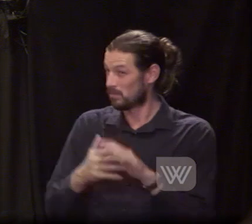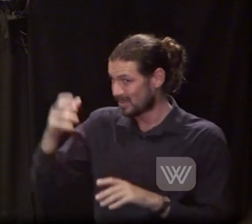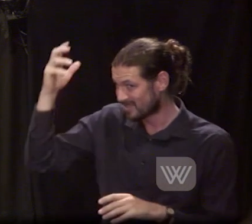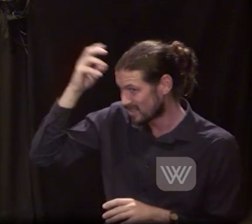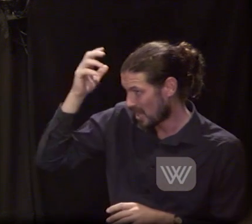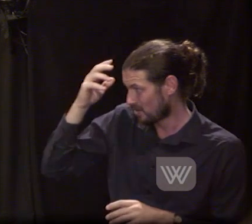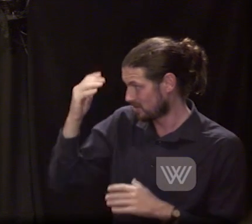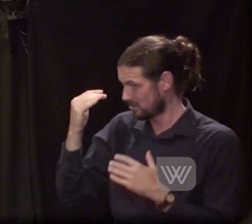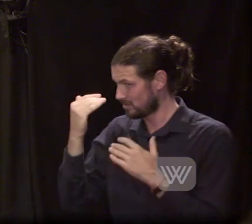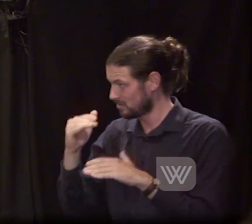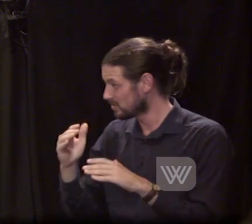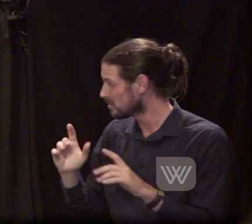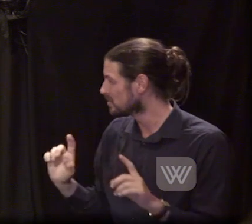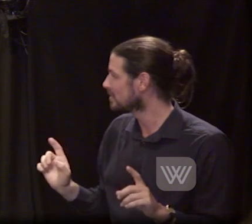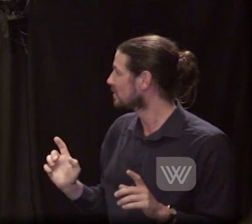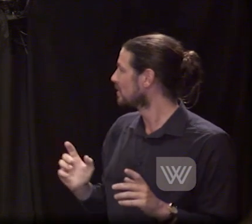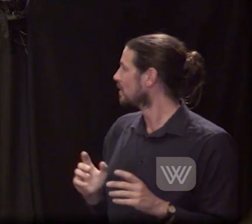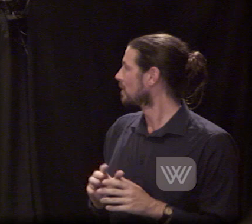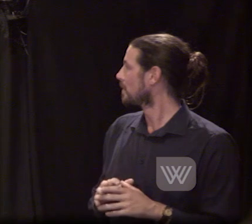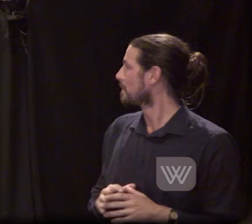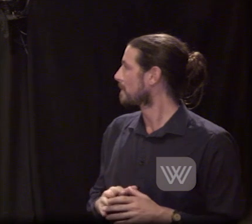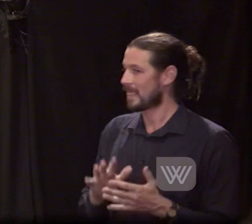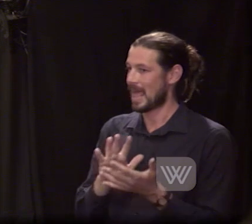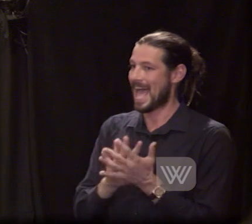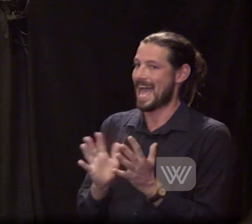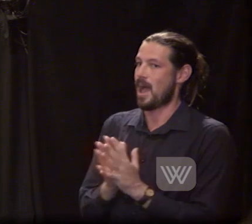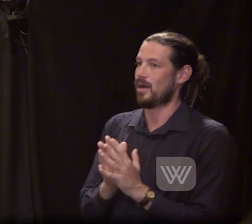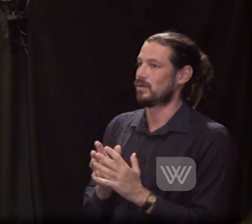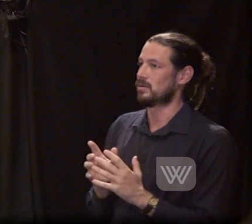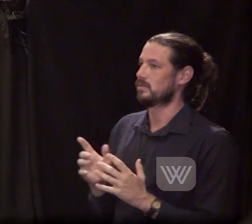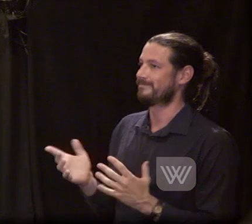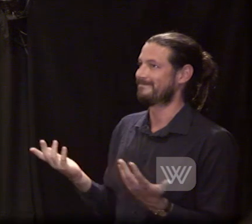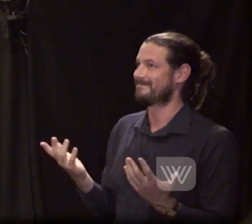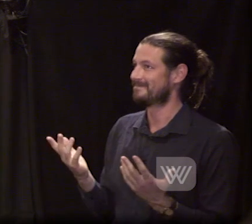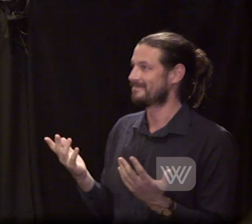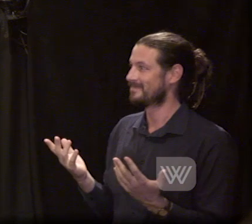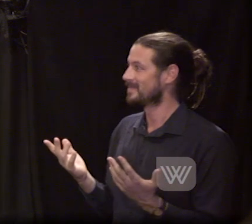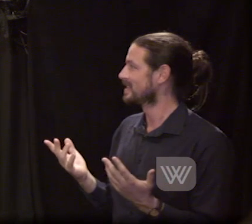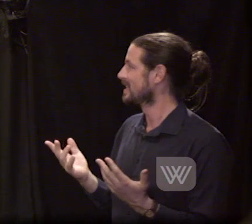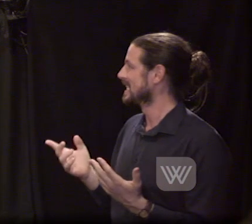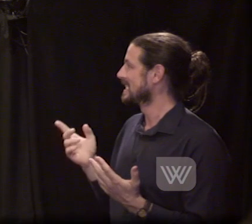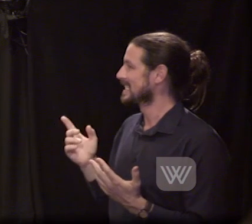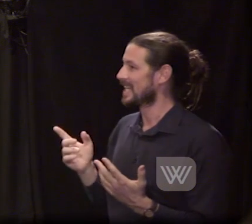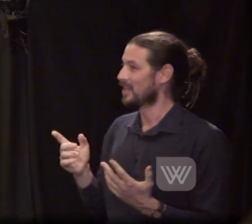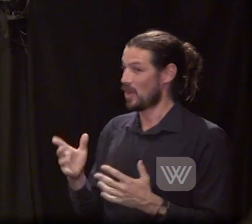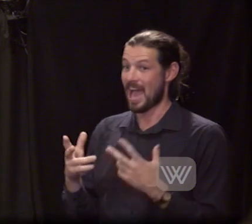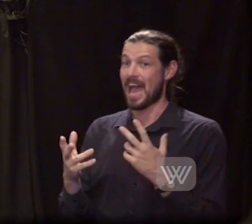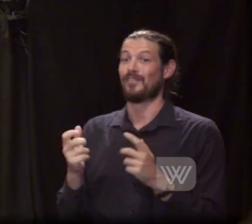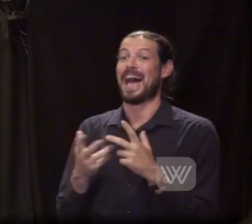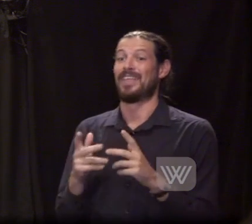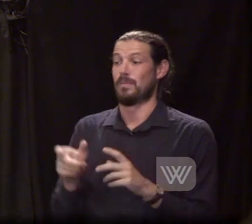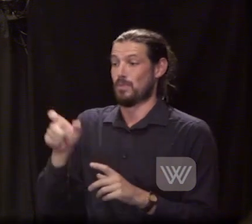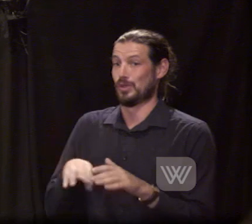showering and bathing rituals. So how do you, did you ever get an awkward moment where you had to just tell someone they probably